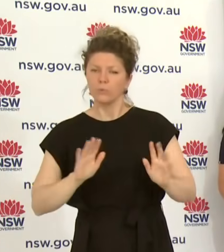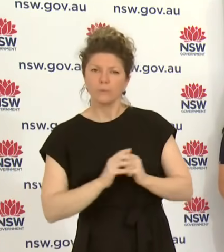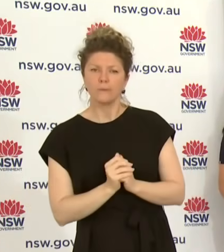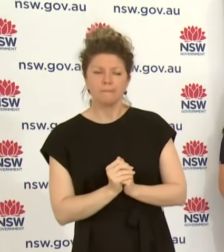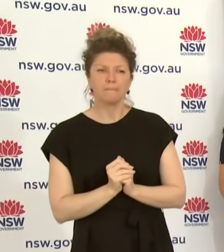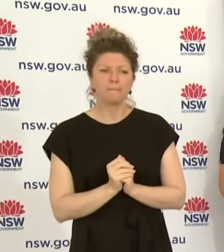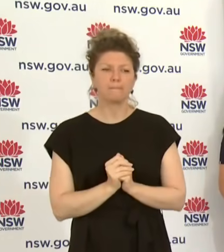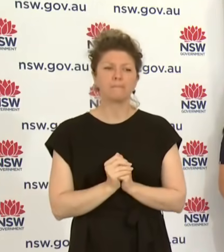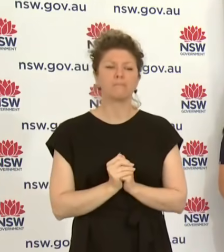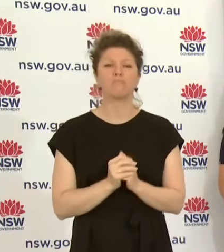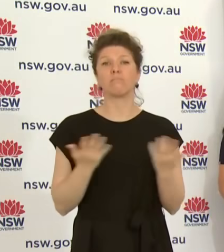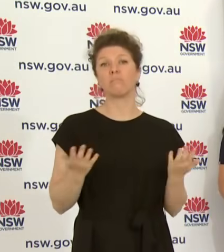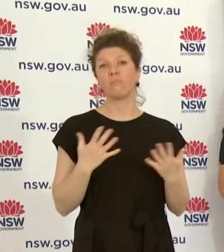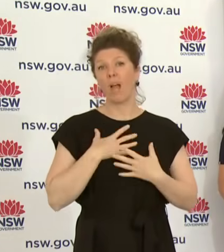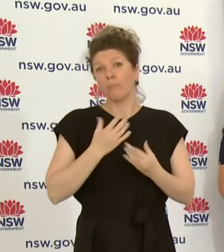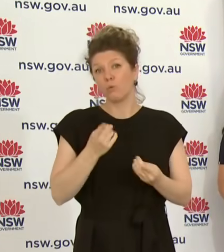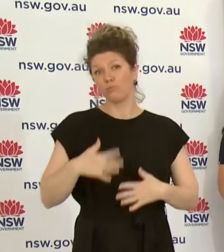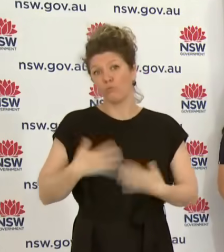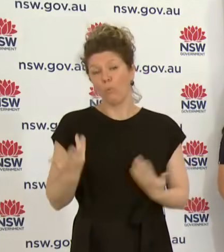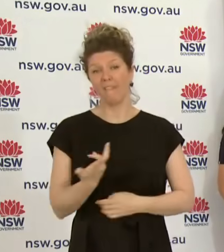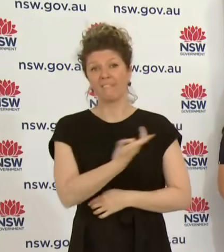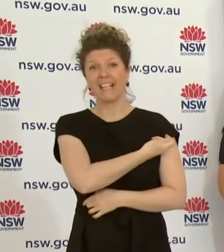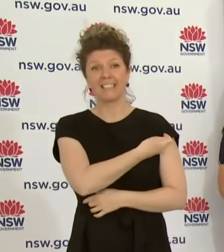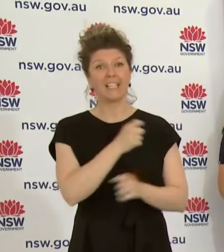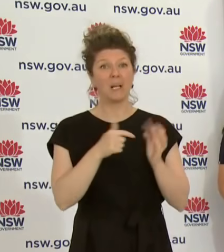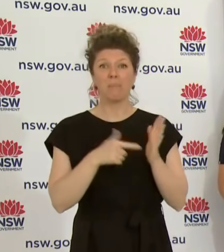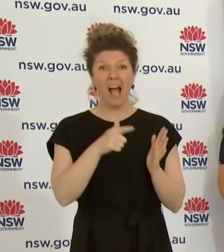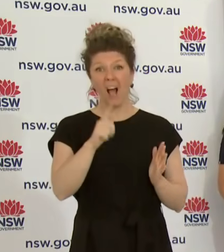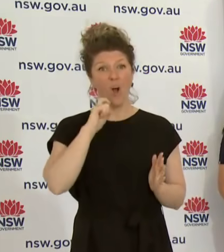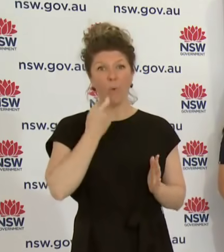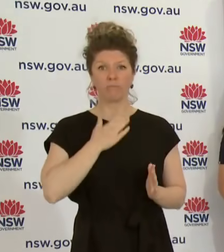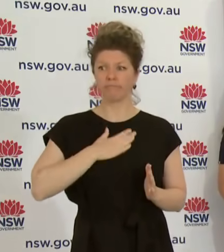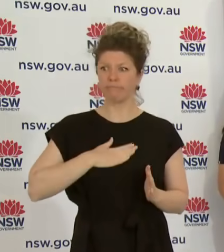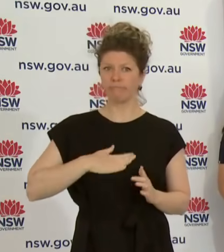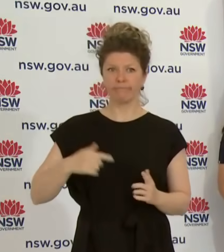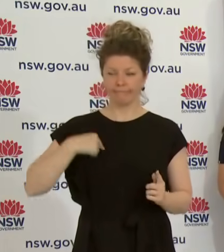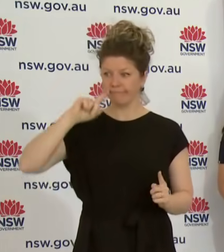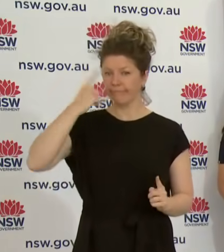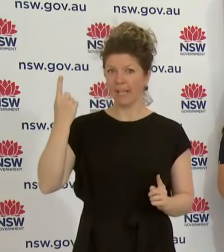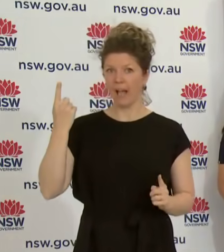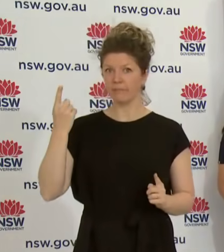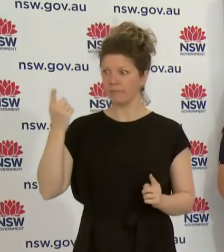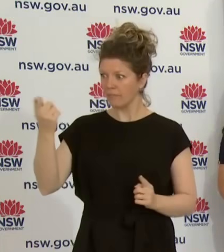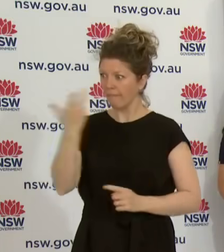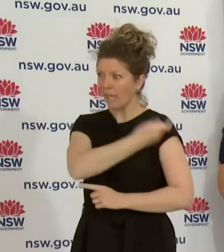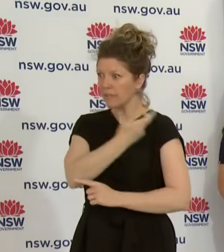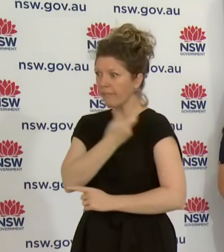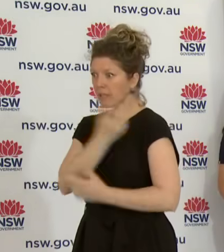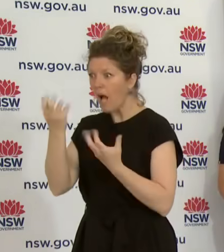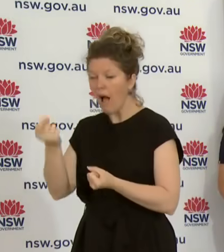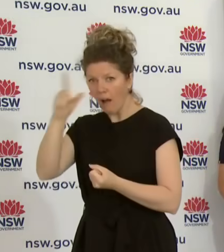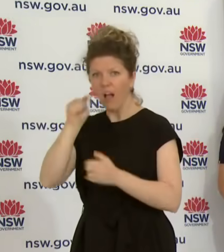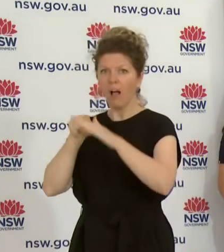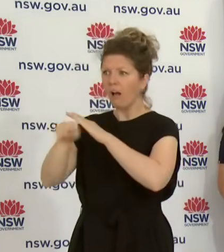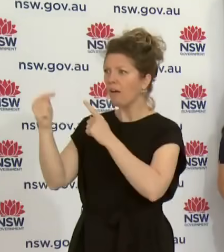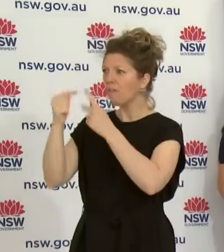choice, but don't expect to do everything that vaccinated people do, even when we hit 80%. And I want to make that very clear. Our